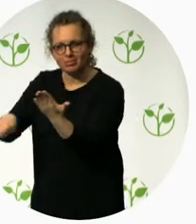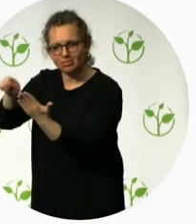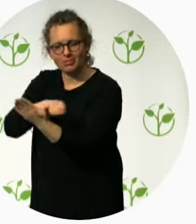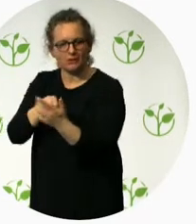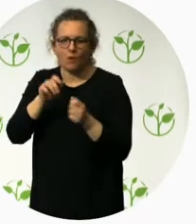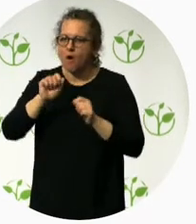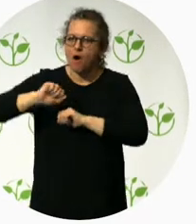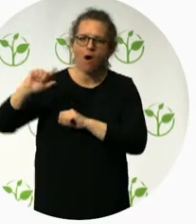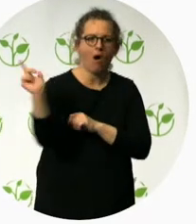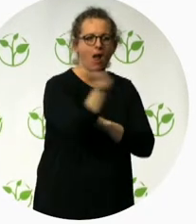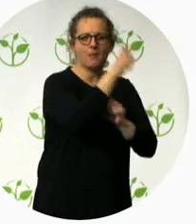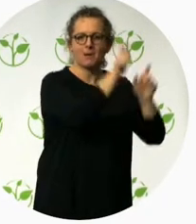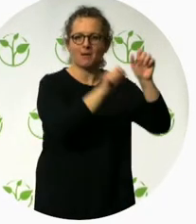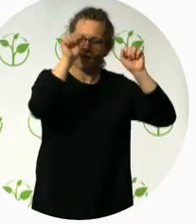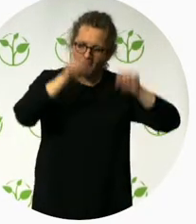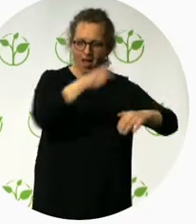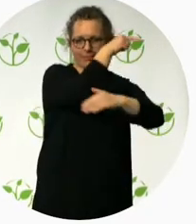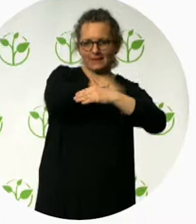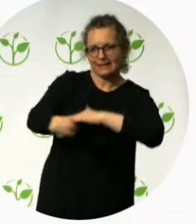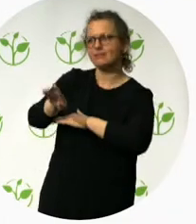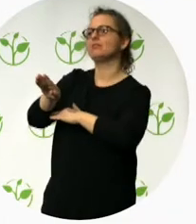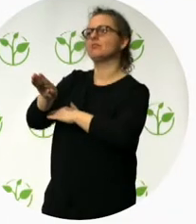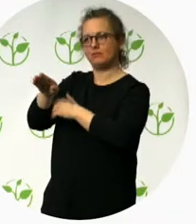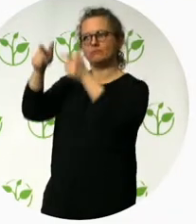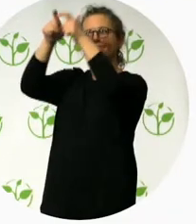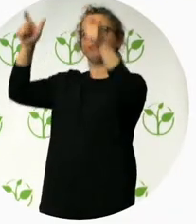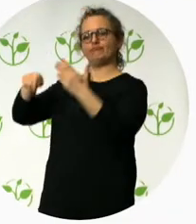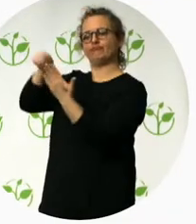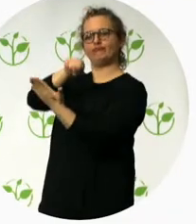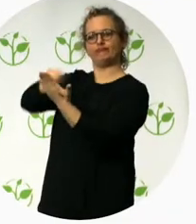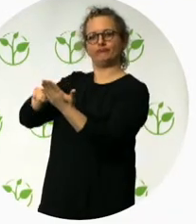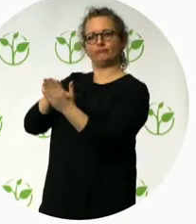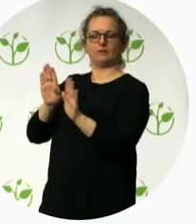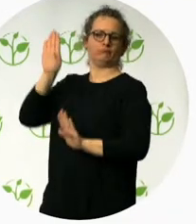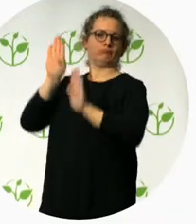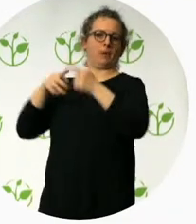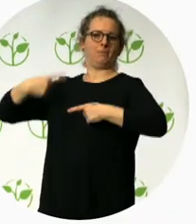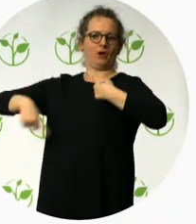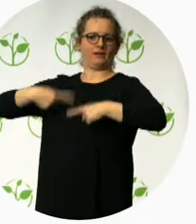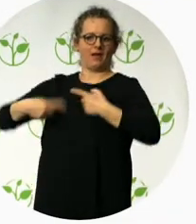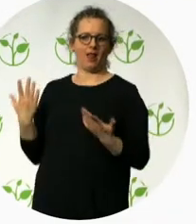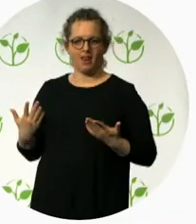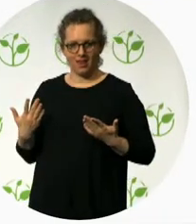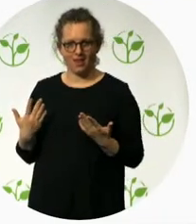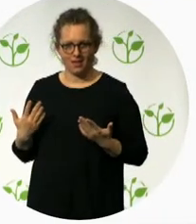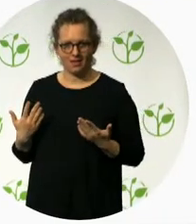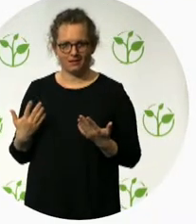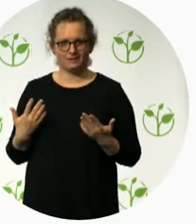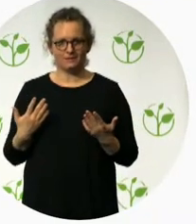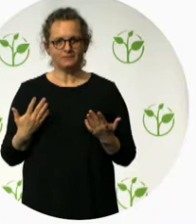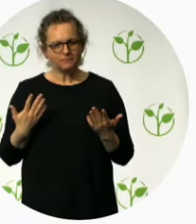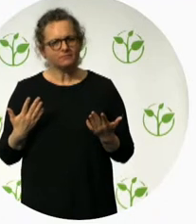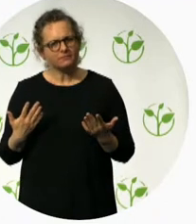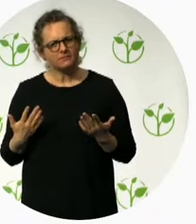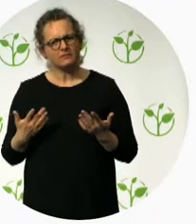to be contested and be represented. And like I said, livelihood support, self-employment, and also